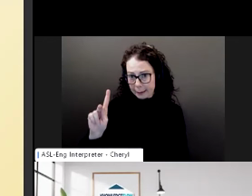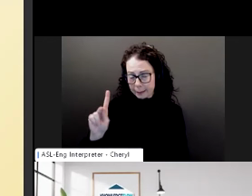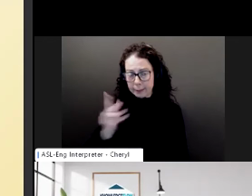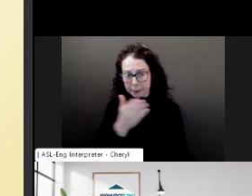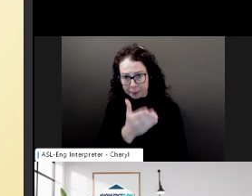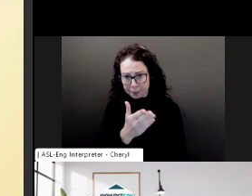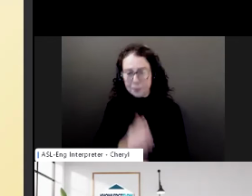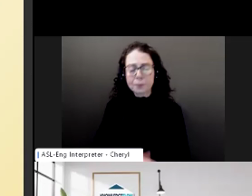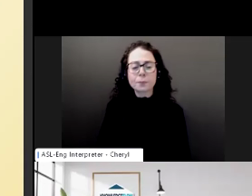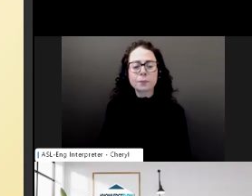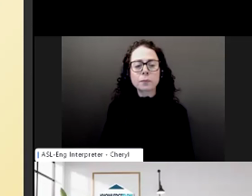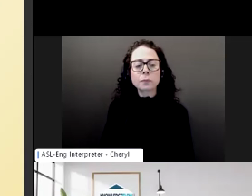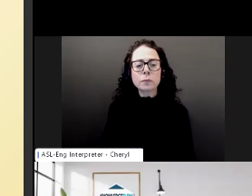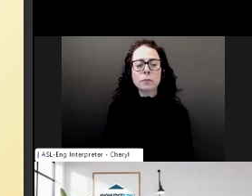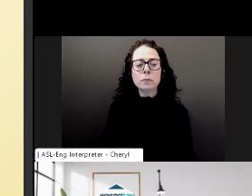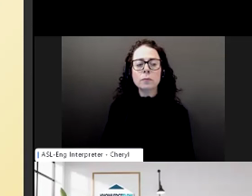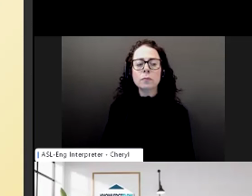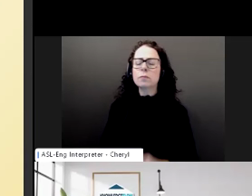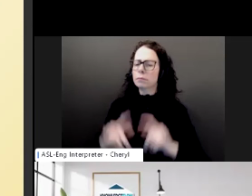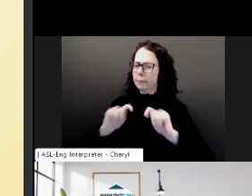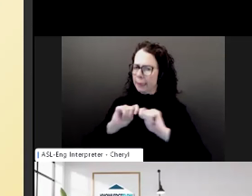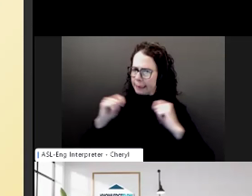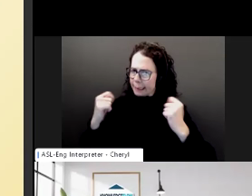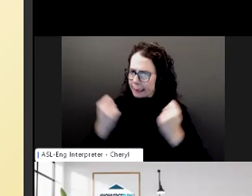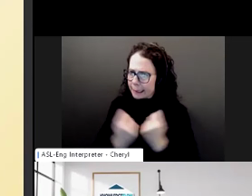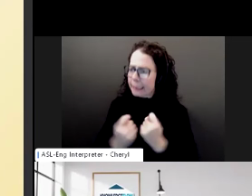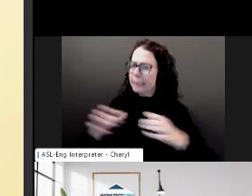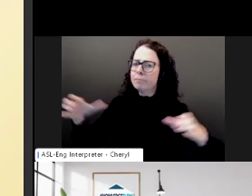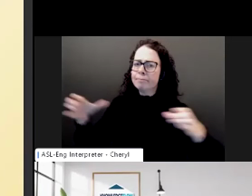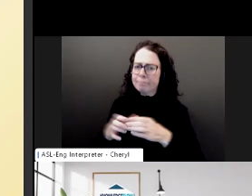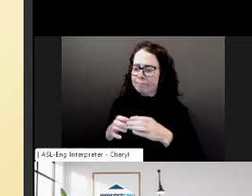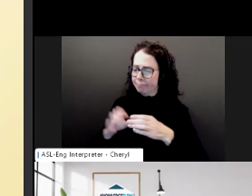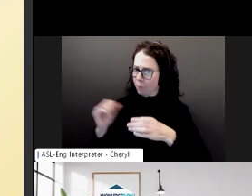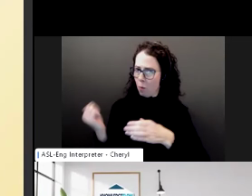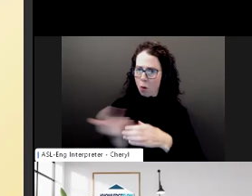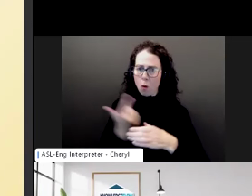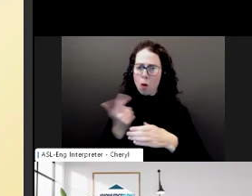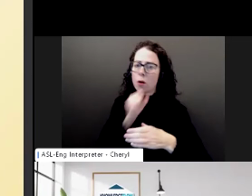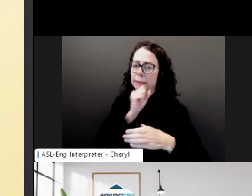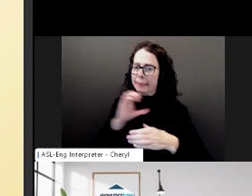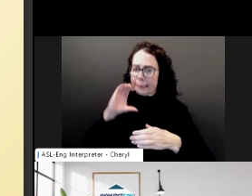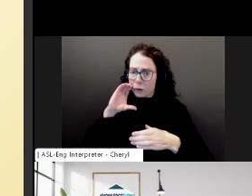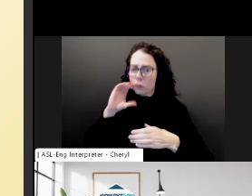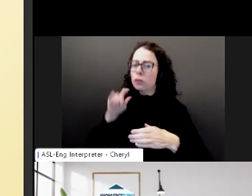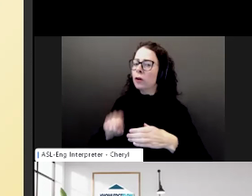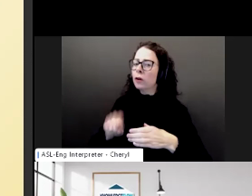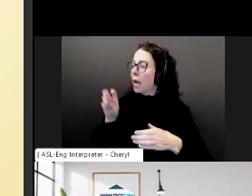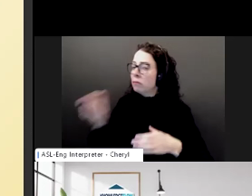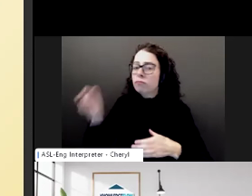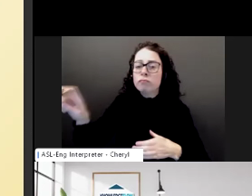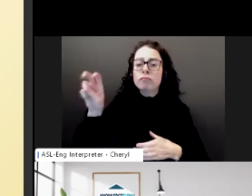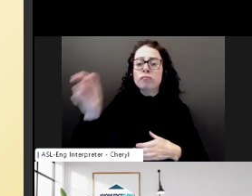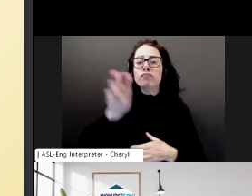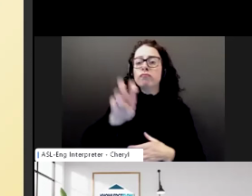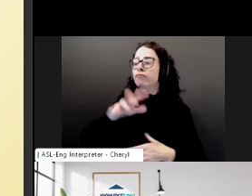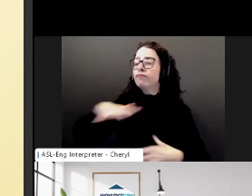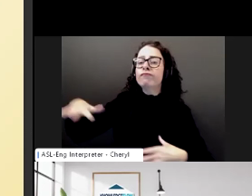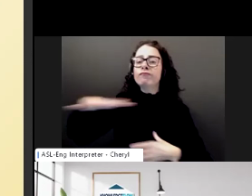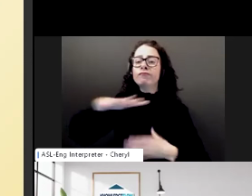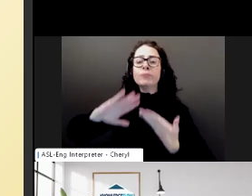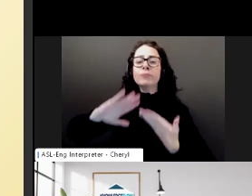is creating a team of senior ambassadors to go out into the community and host, coffee chats, or maybe it's a